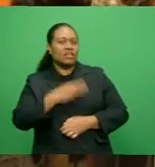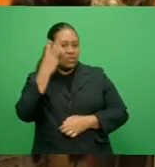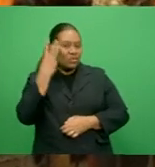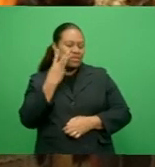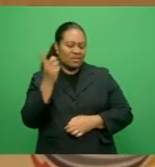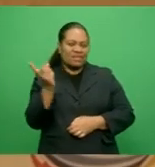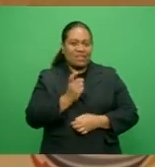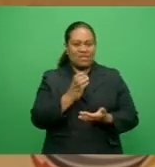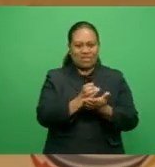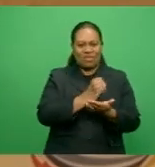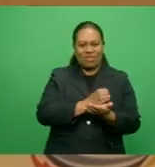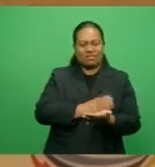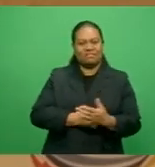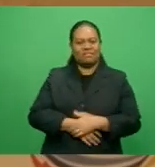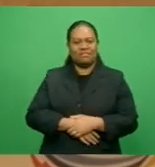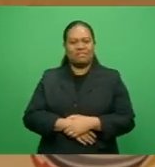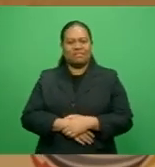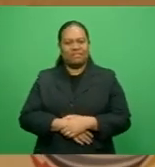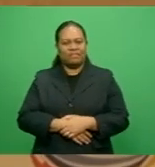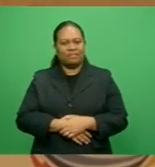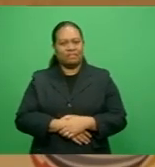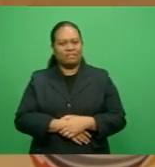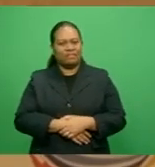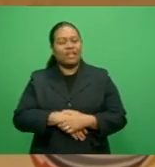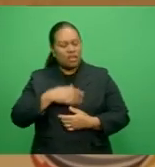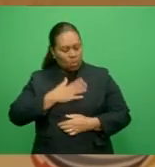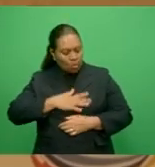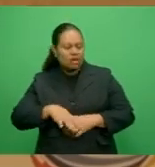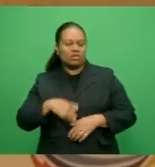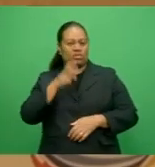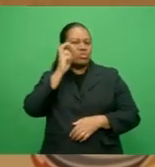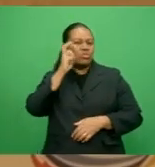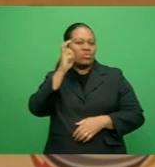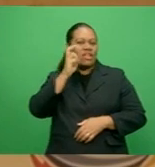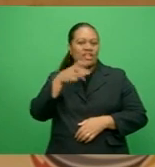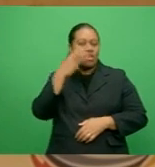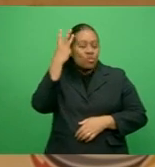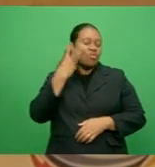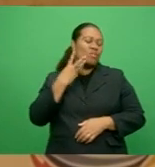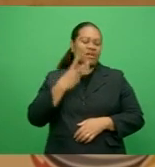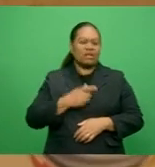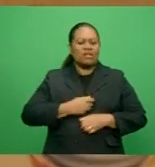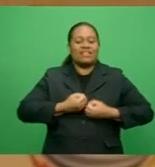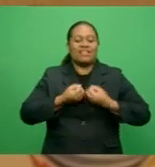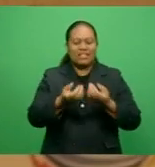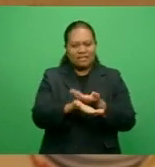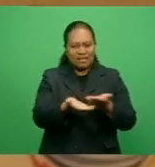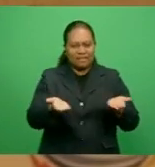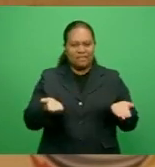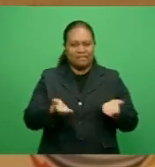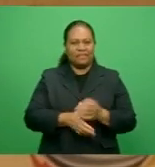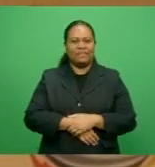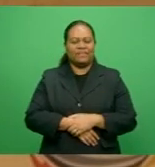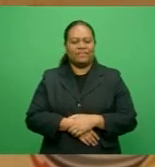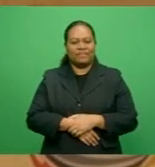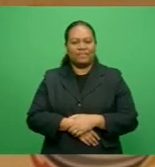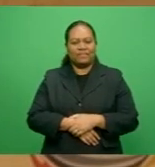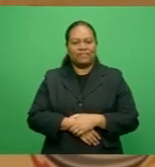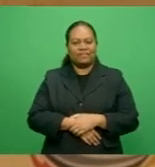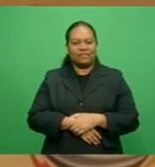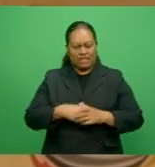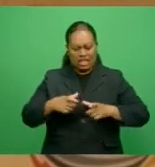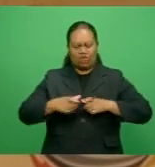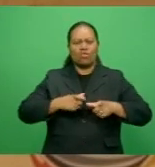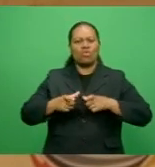officiating courses. We try to also train women referees. We give them the best shot so they can control